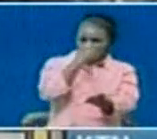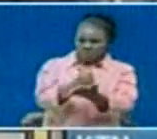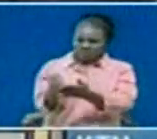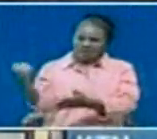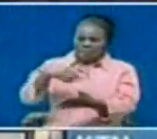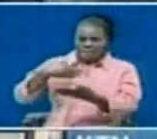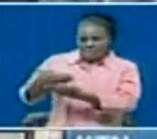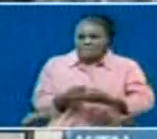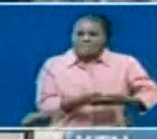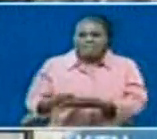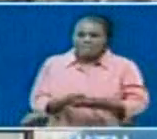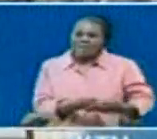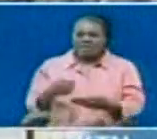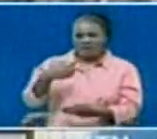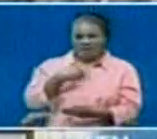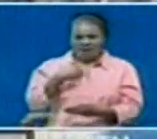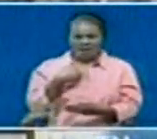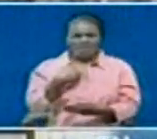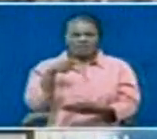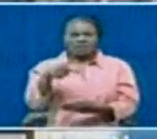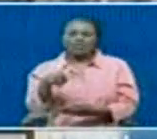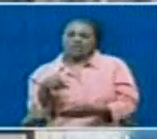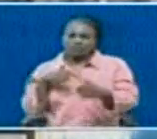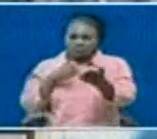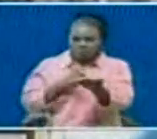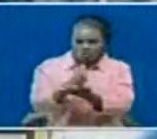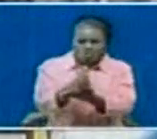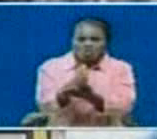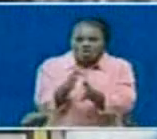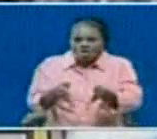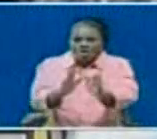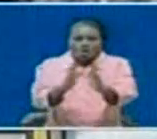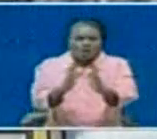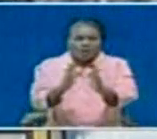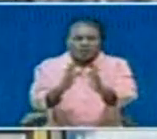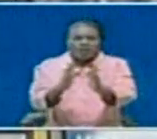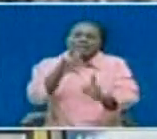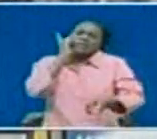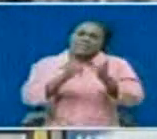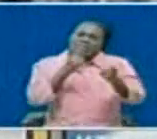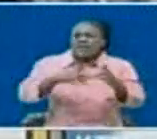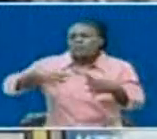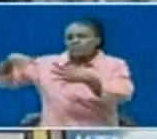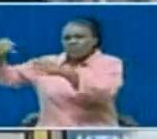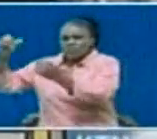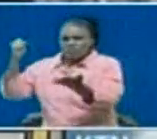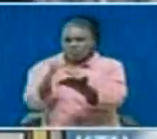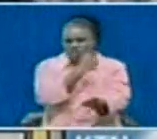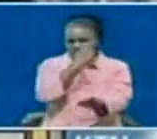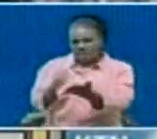kama amebeba mtoto hivi. Alafu sasa akamwacha kwa hiyo corridor. Tukaona tu amekimbia hivyo hiyo side ya posta. Alafu